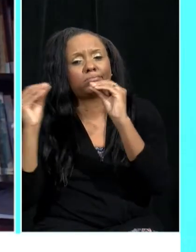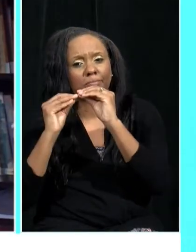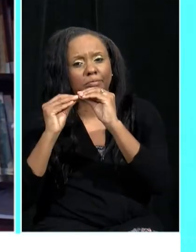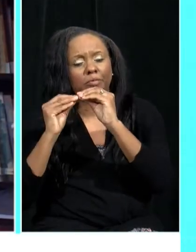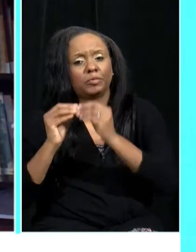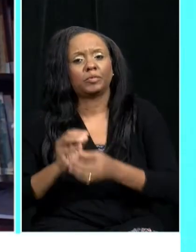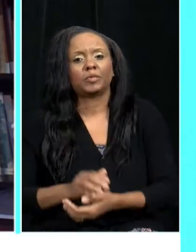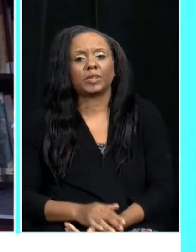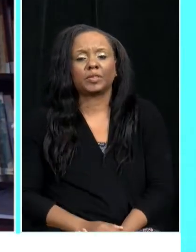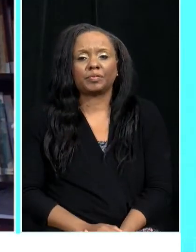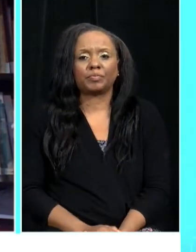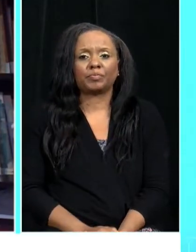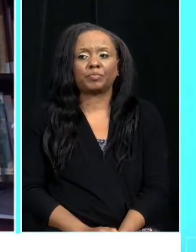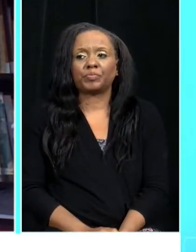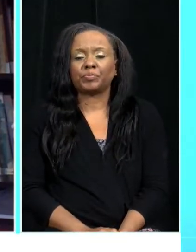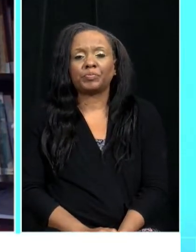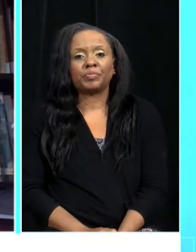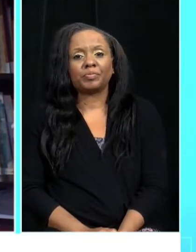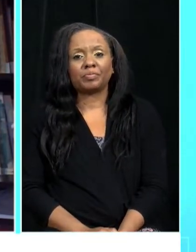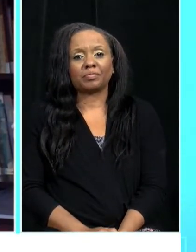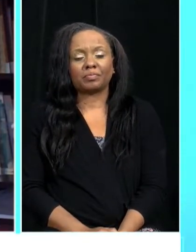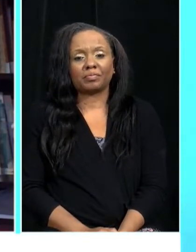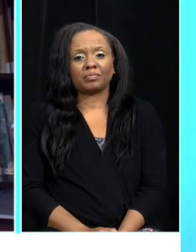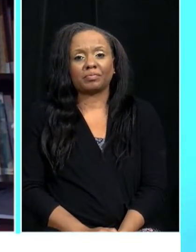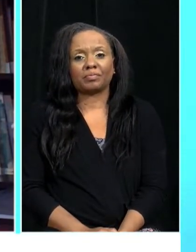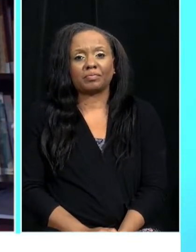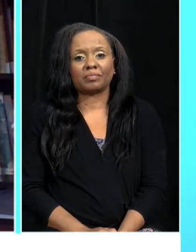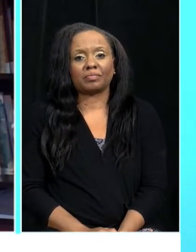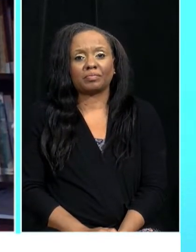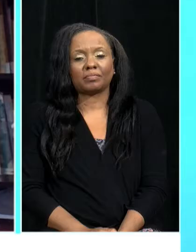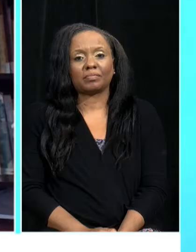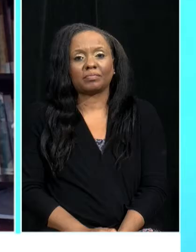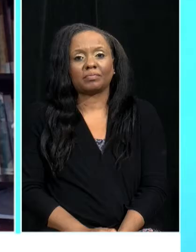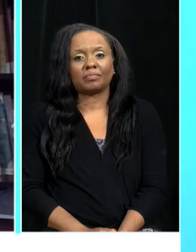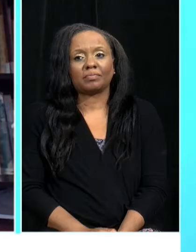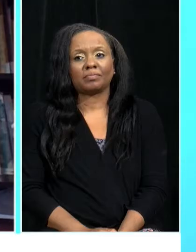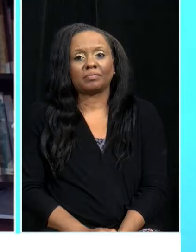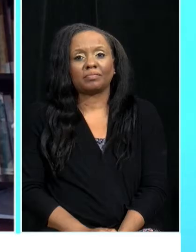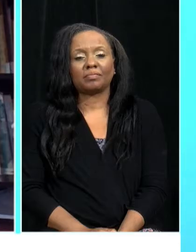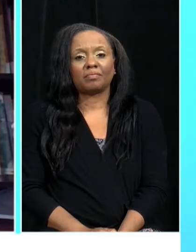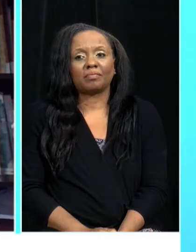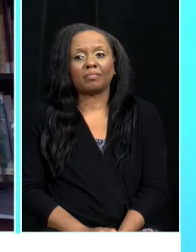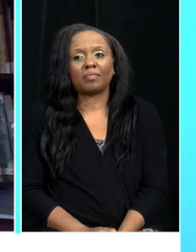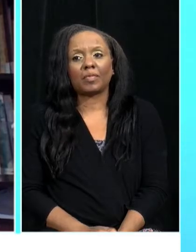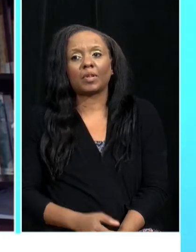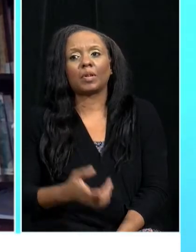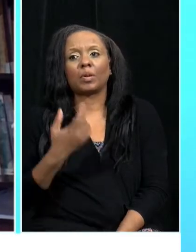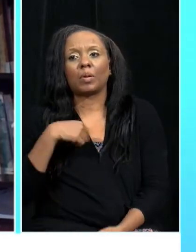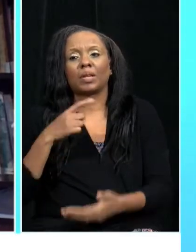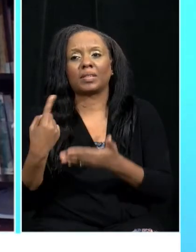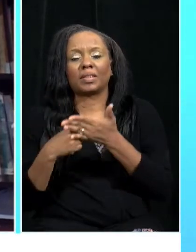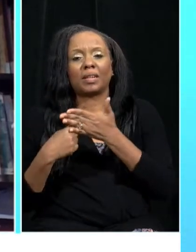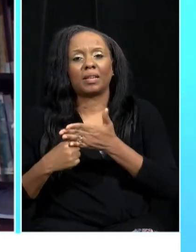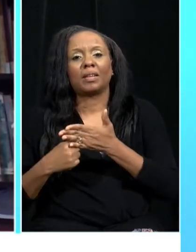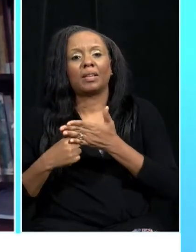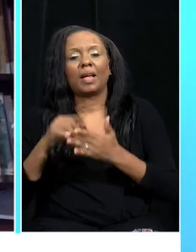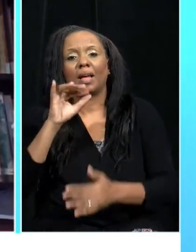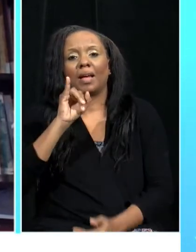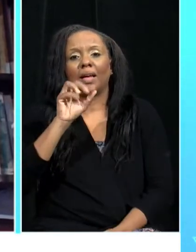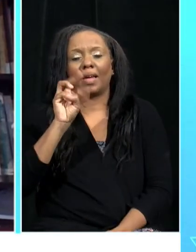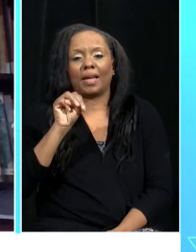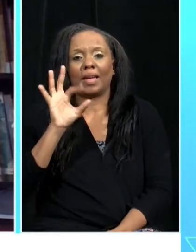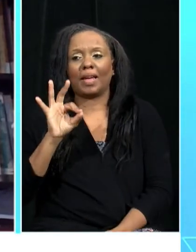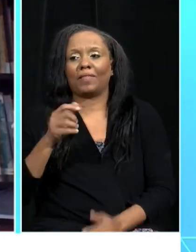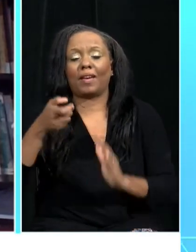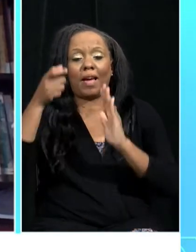Now, I think what you were referring to was the IMF Article 4, and I've had a lot of questions about that, and I